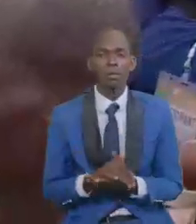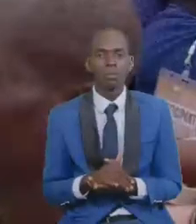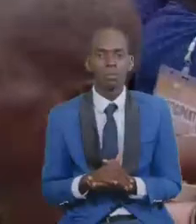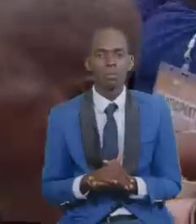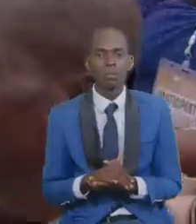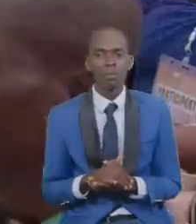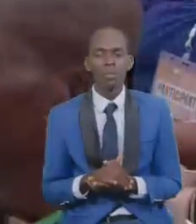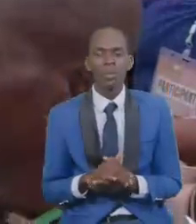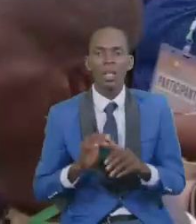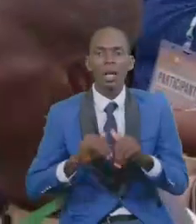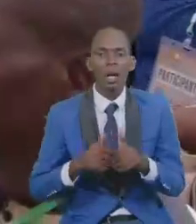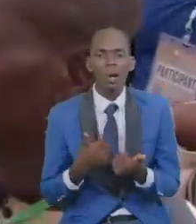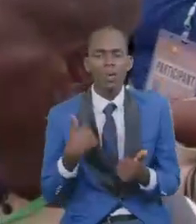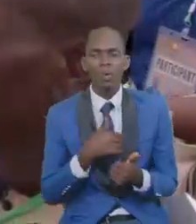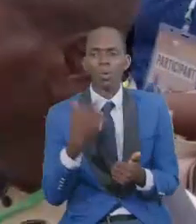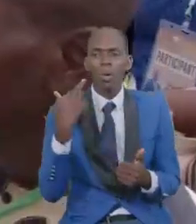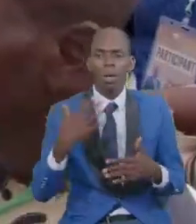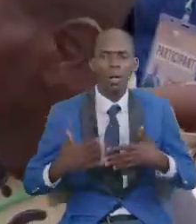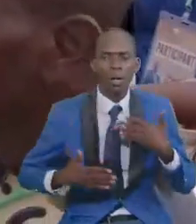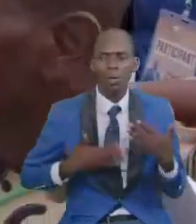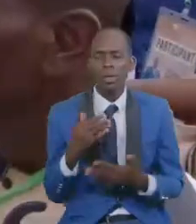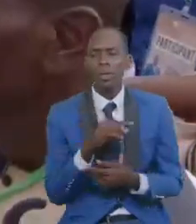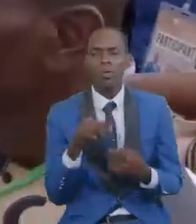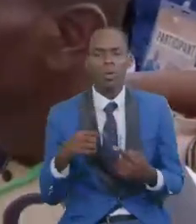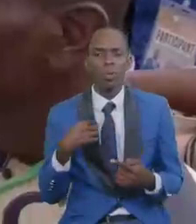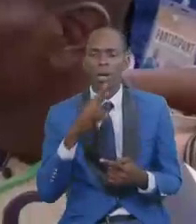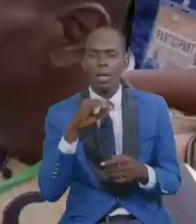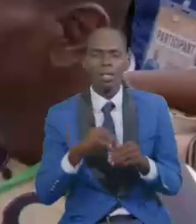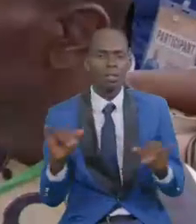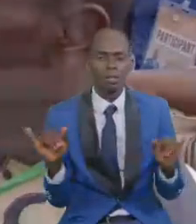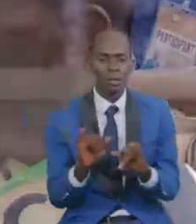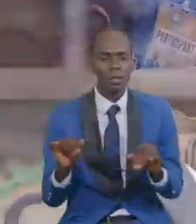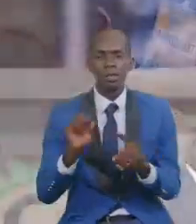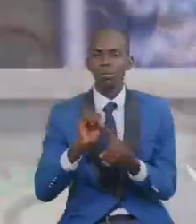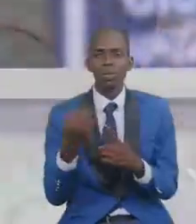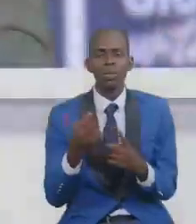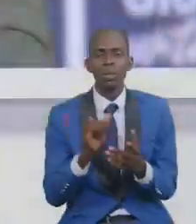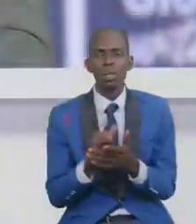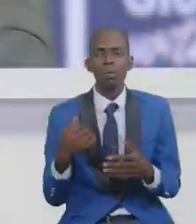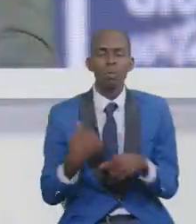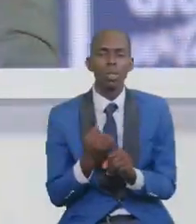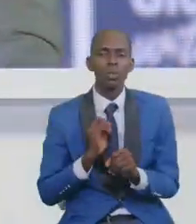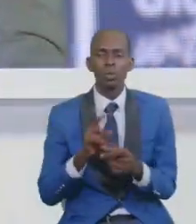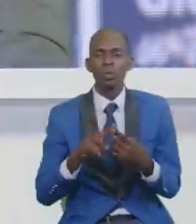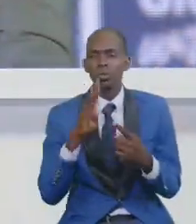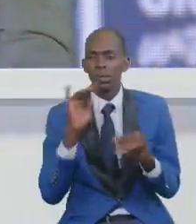How to be happy when in the same situation you have been so sorrowful and sad in the past.